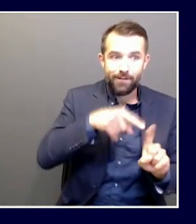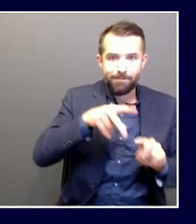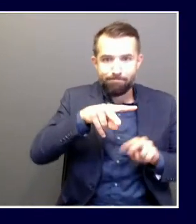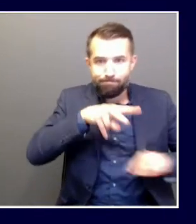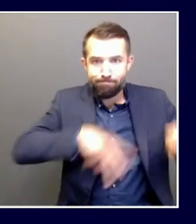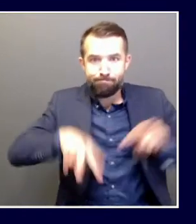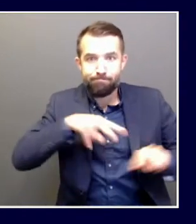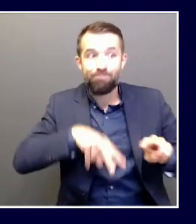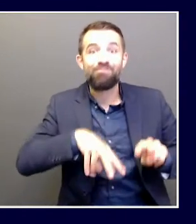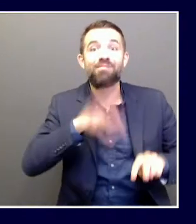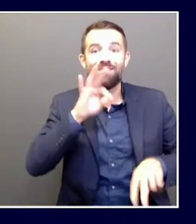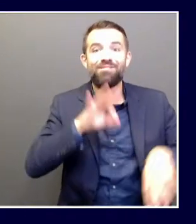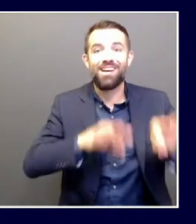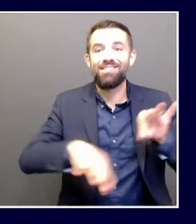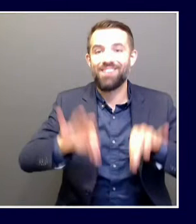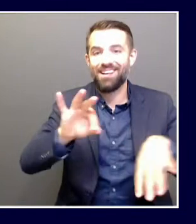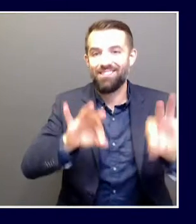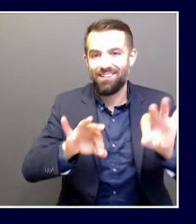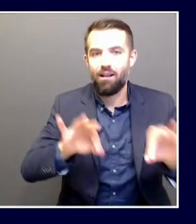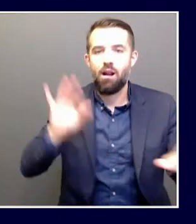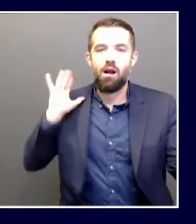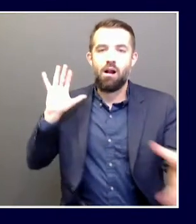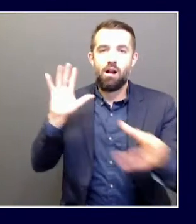and September 29th of this year.